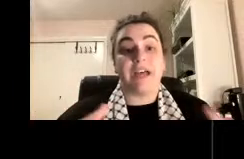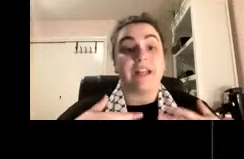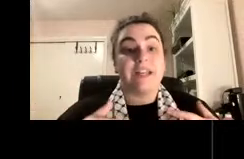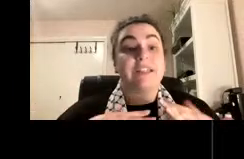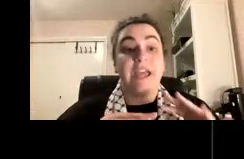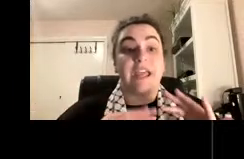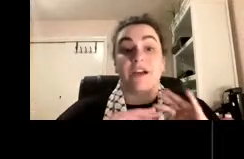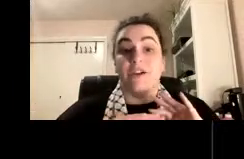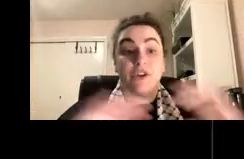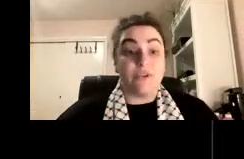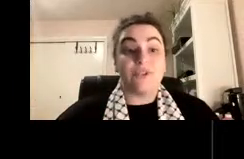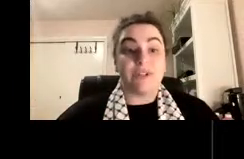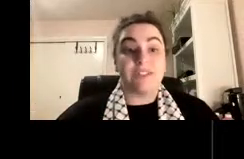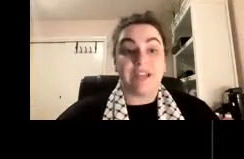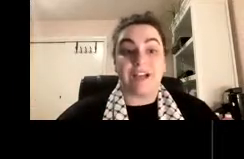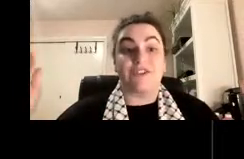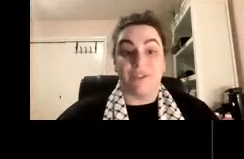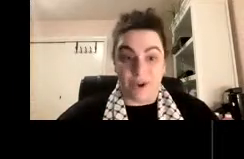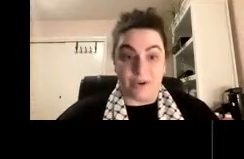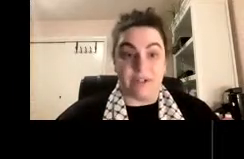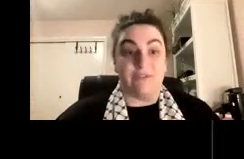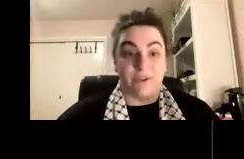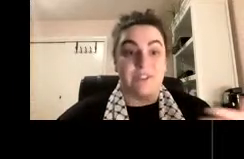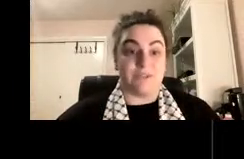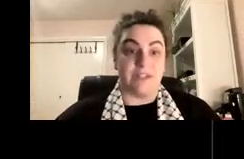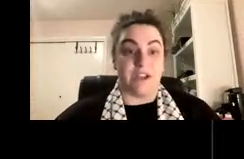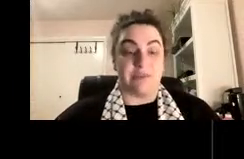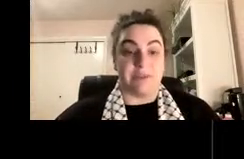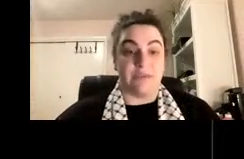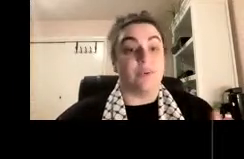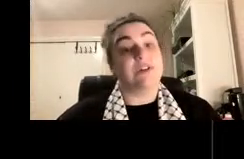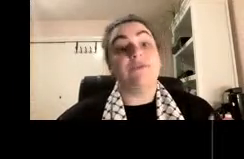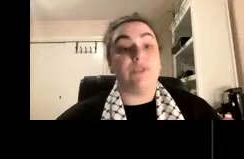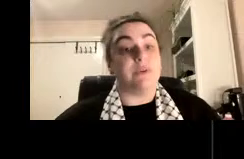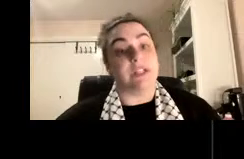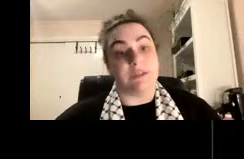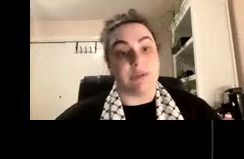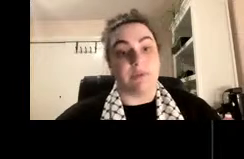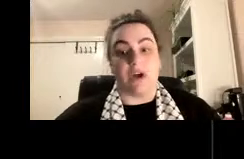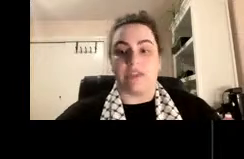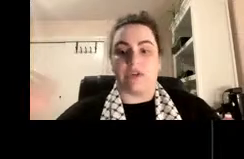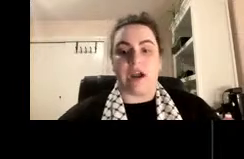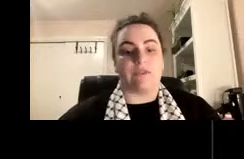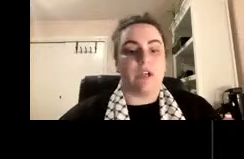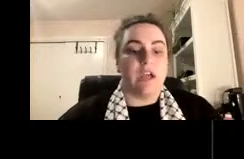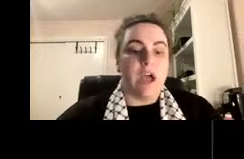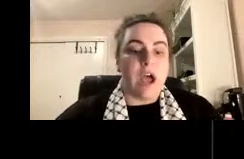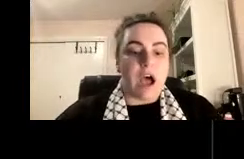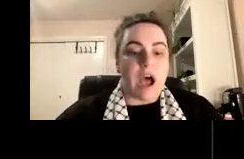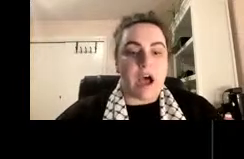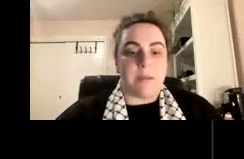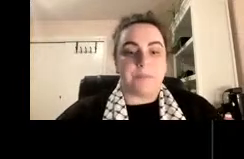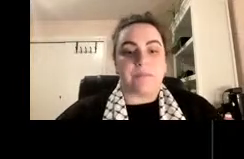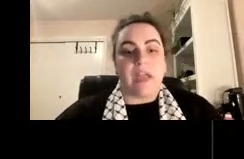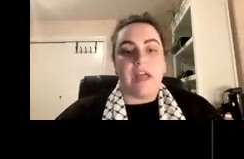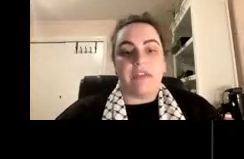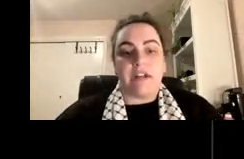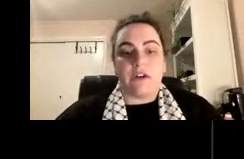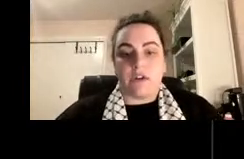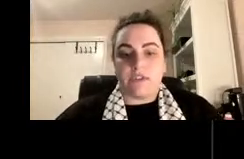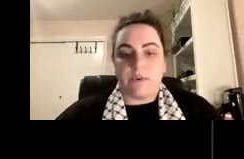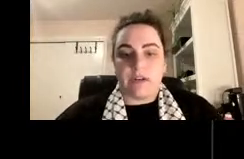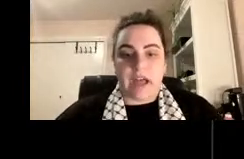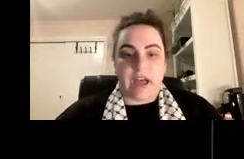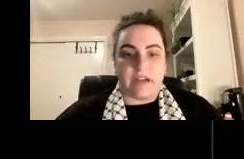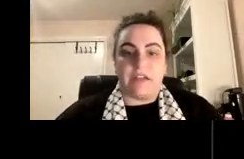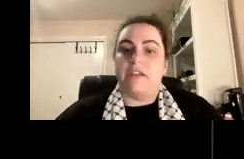something that is a no strings attached loan for the Israeli government. What are you doing to people on the ground? And then I'd